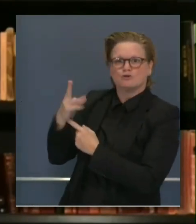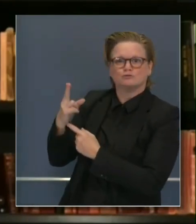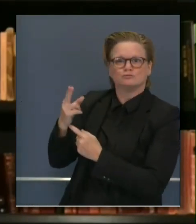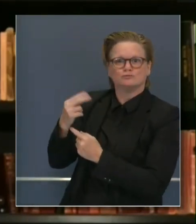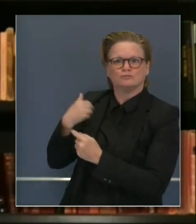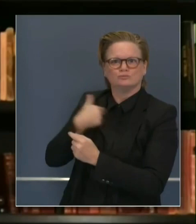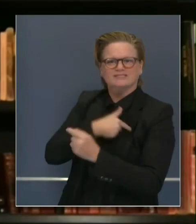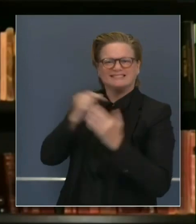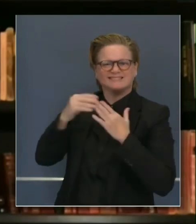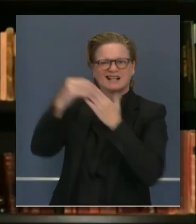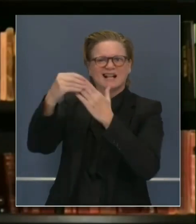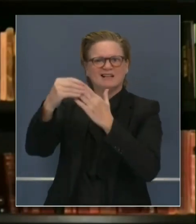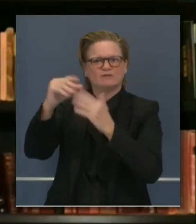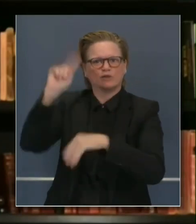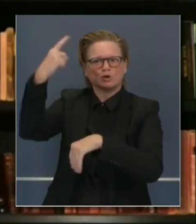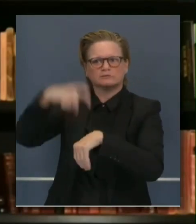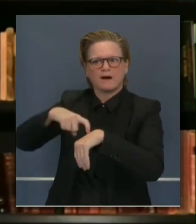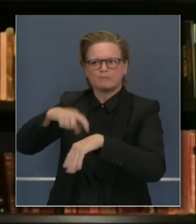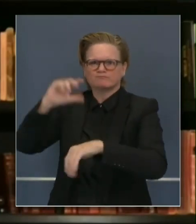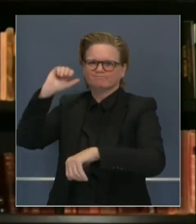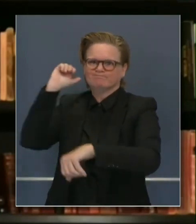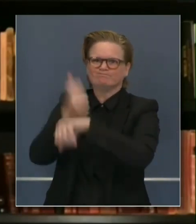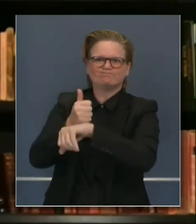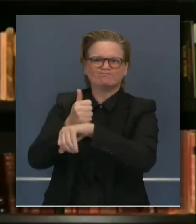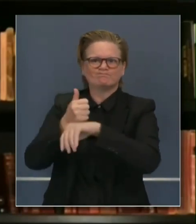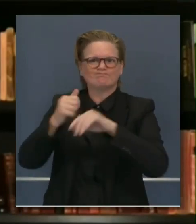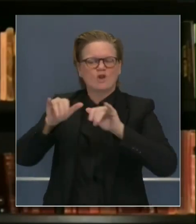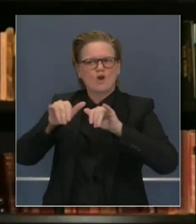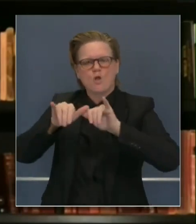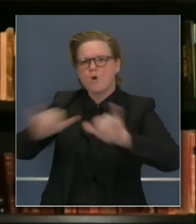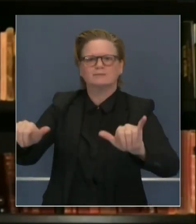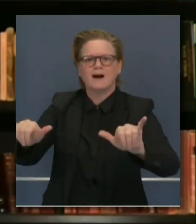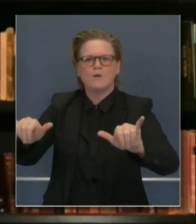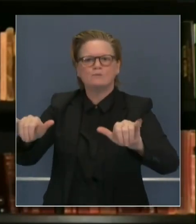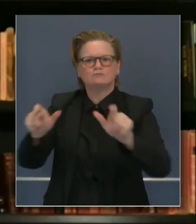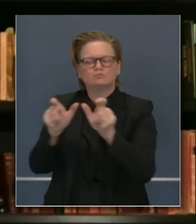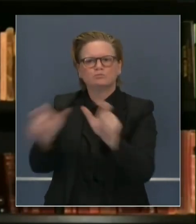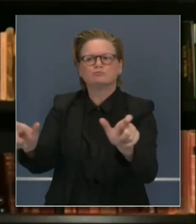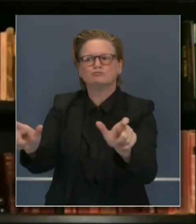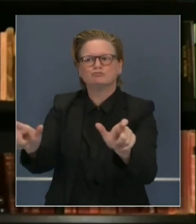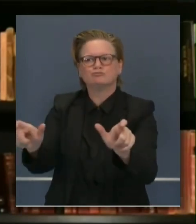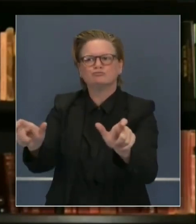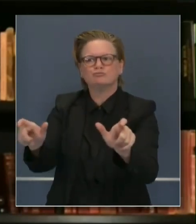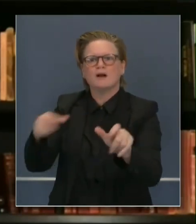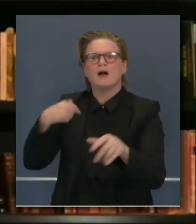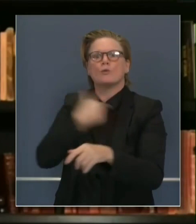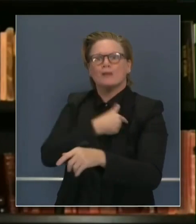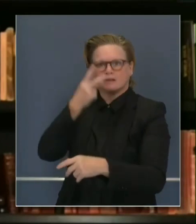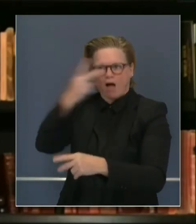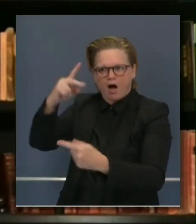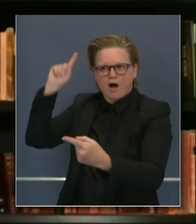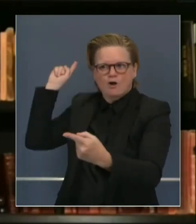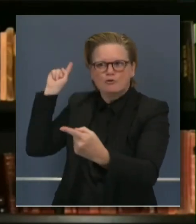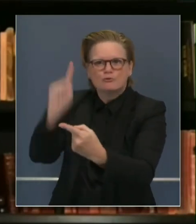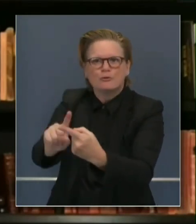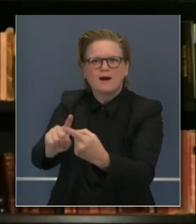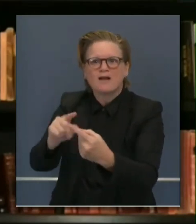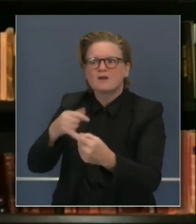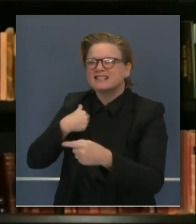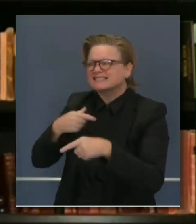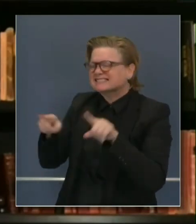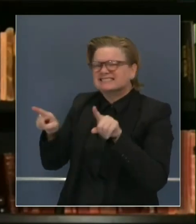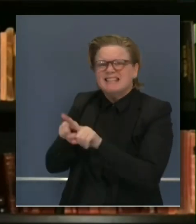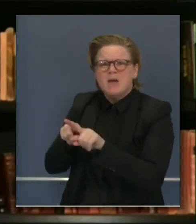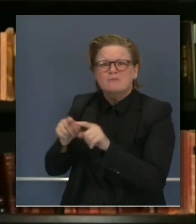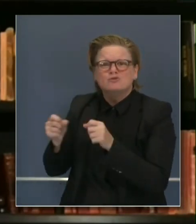experienced, particularly larger states, and that first wave. So we were able to bend the curve by using these same strategies, these